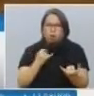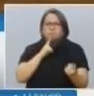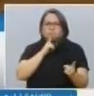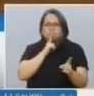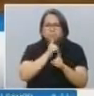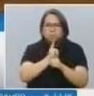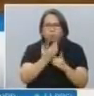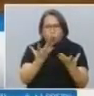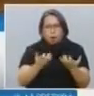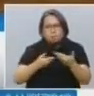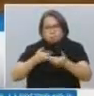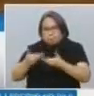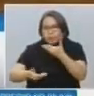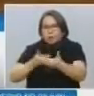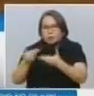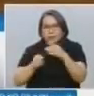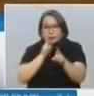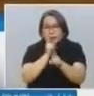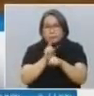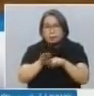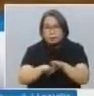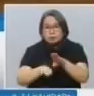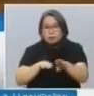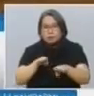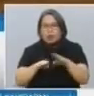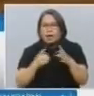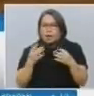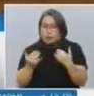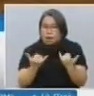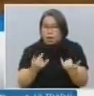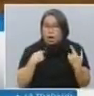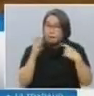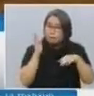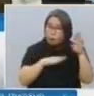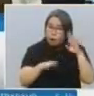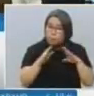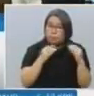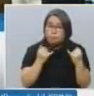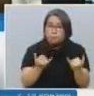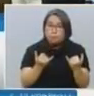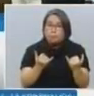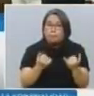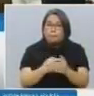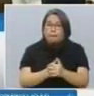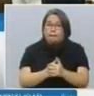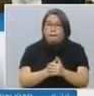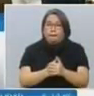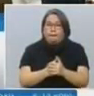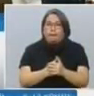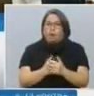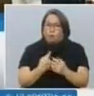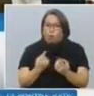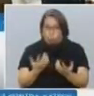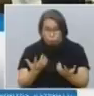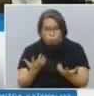the most appropriate course of action to take given the problem, it's a factual menu and the